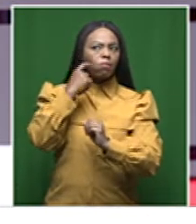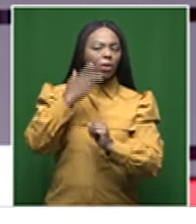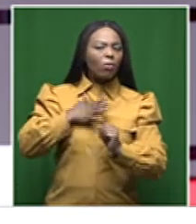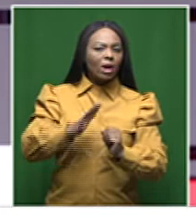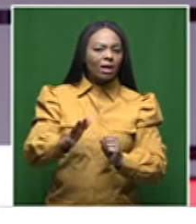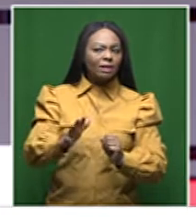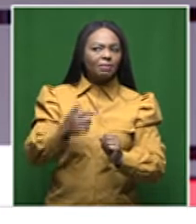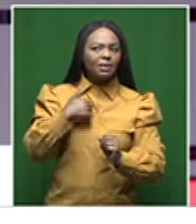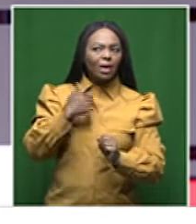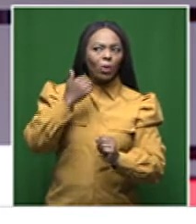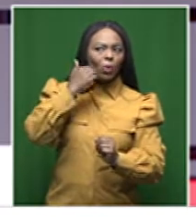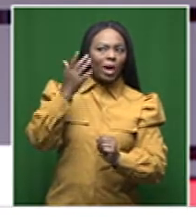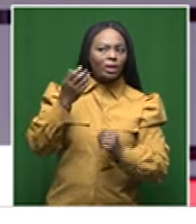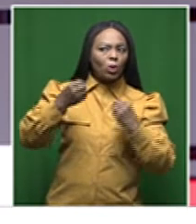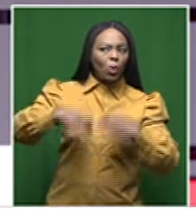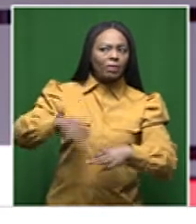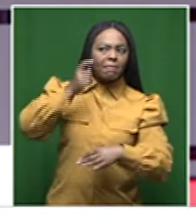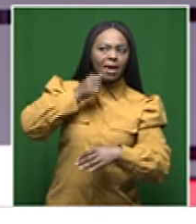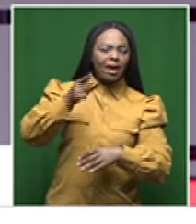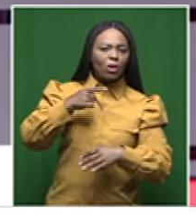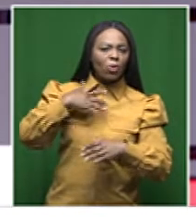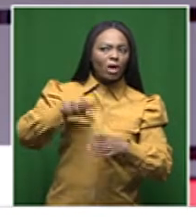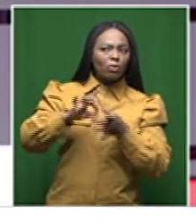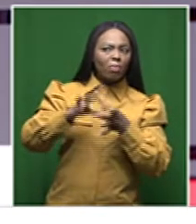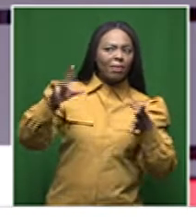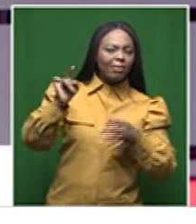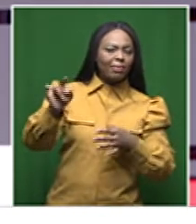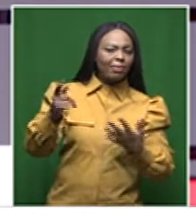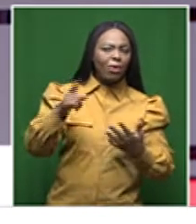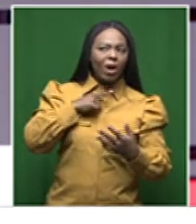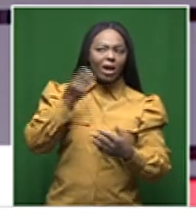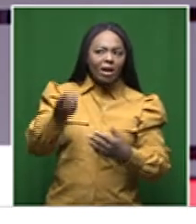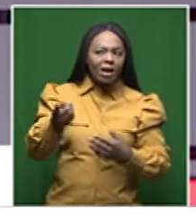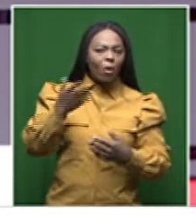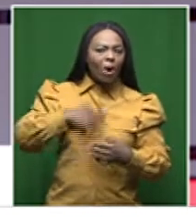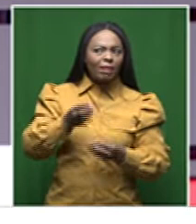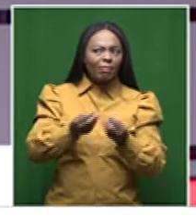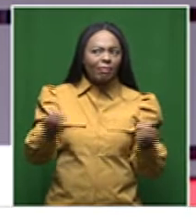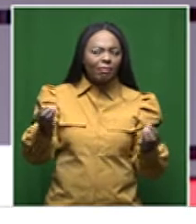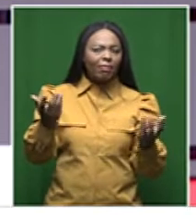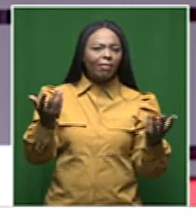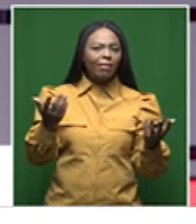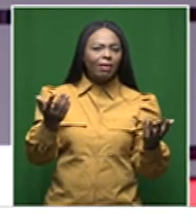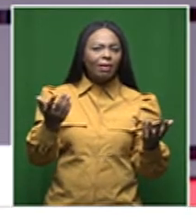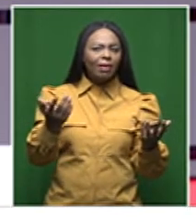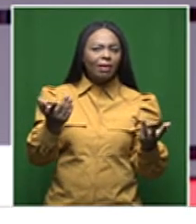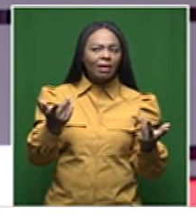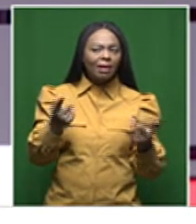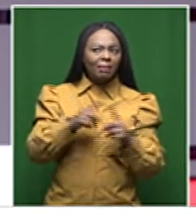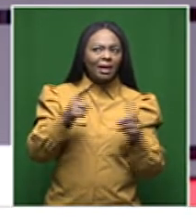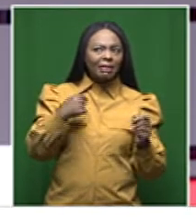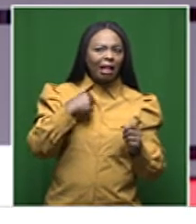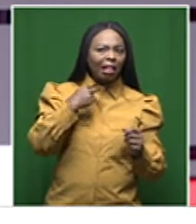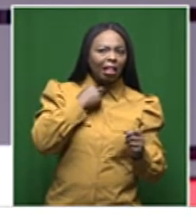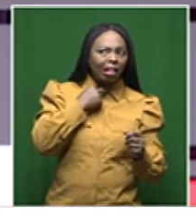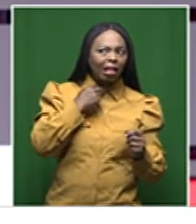want to lose this man. He wants a child now, and I must give birth now, and now I can't. So, yes, I'm struggling